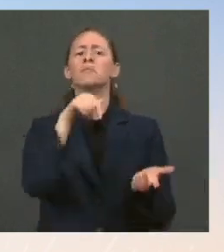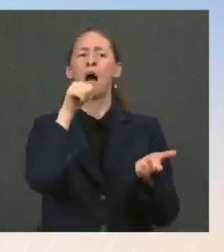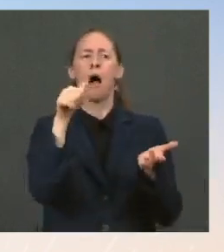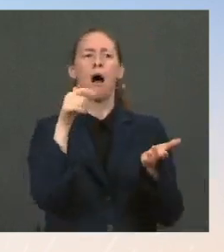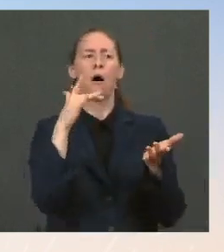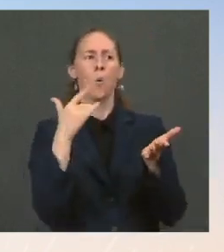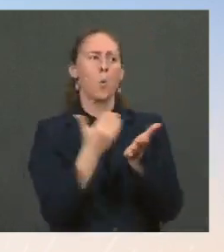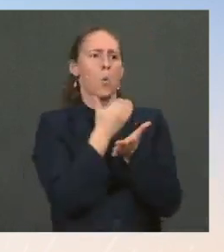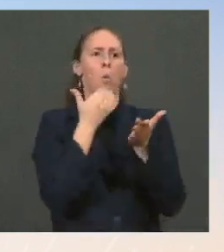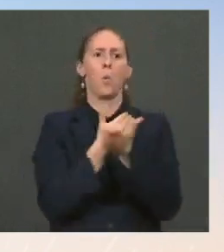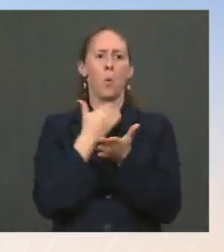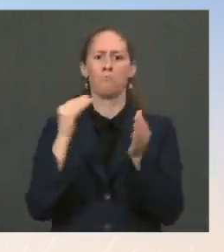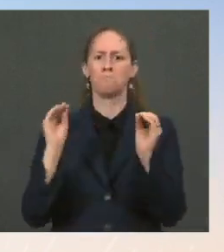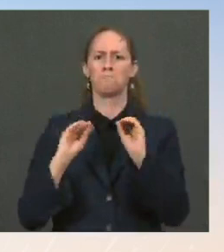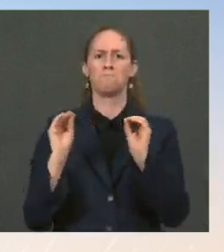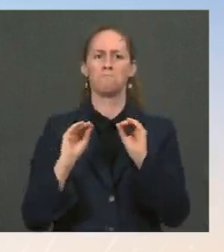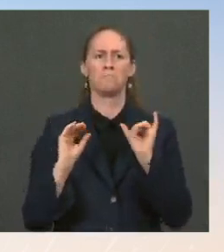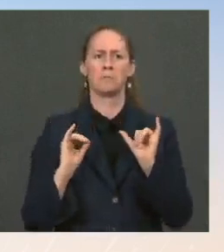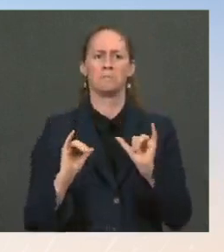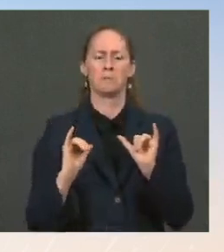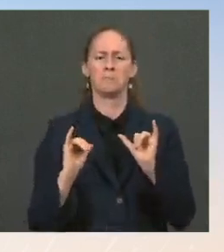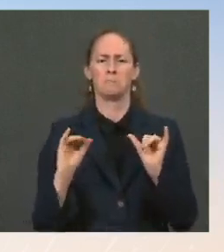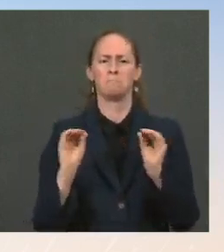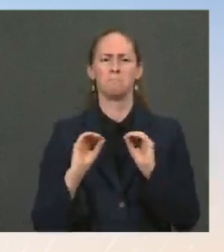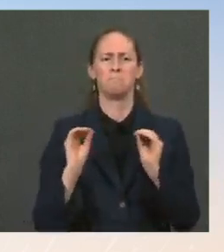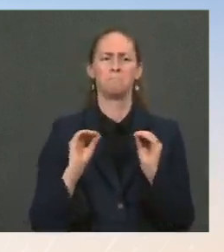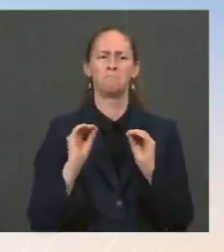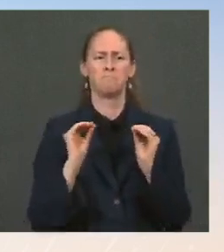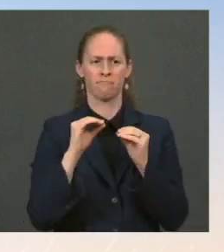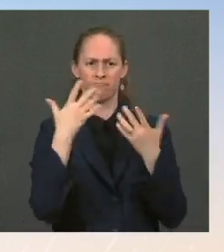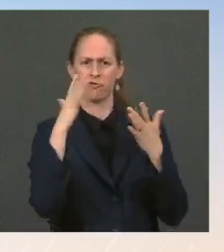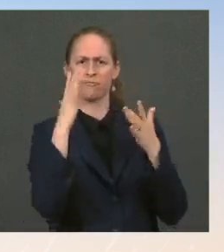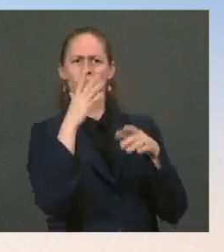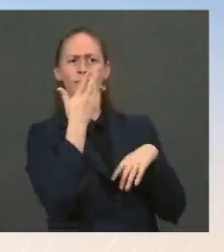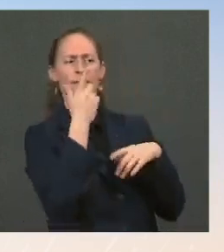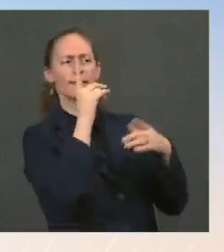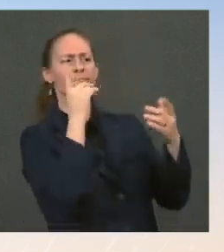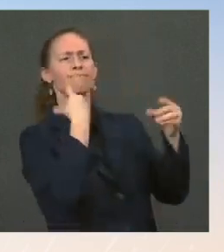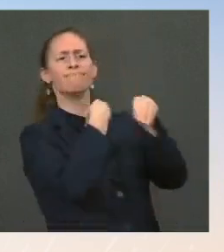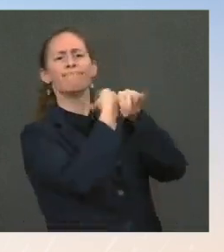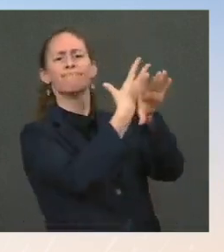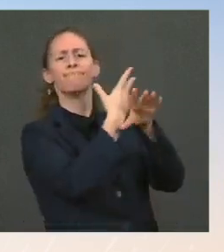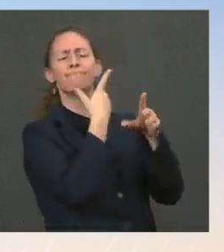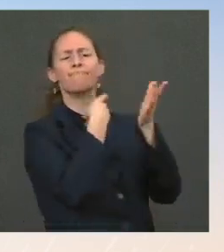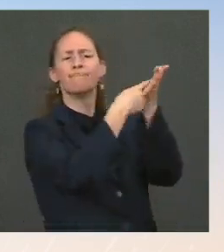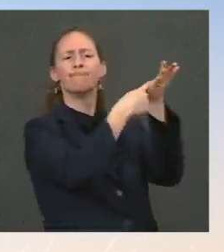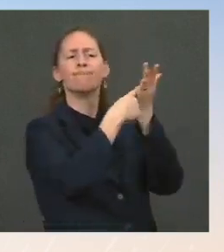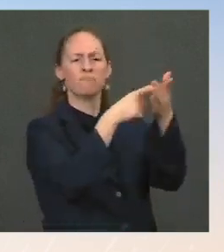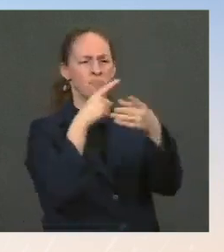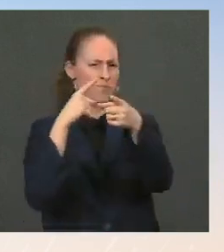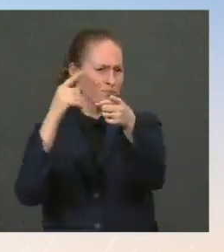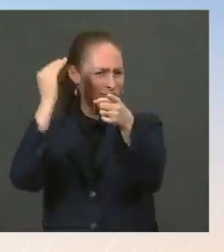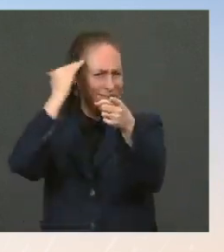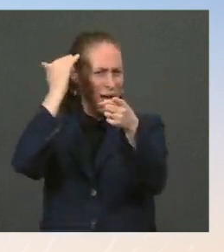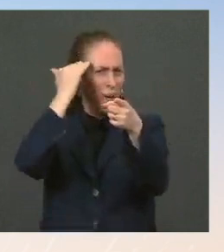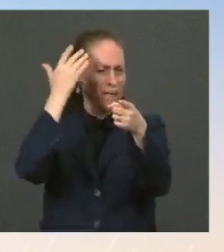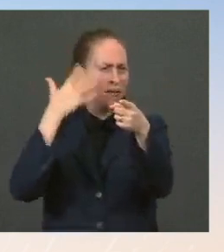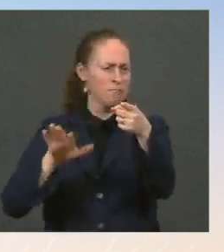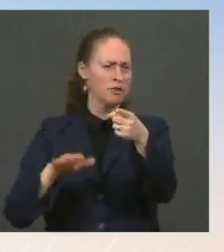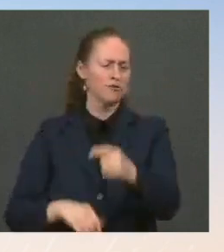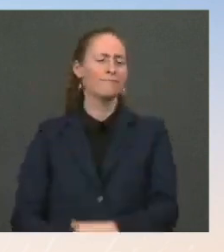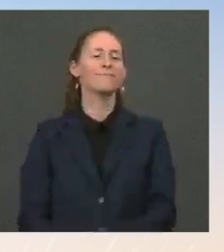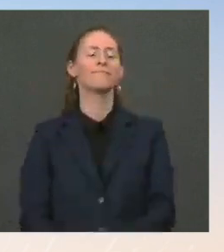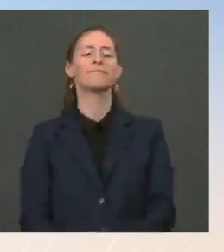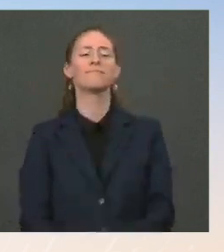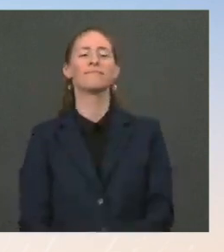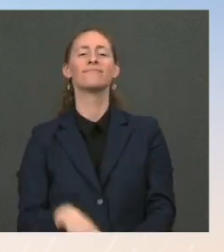just for full clarity on that, he has spoken with him twice, as you know, and certainly reiterating our position